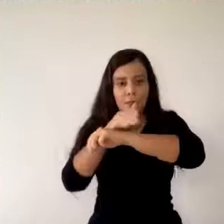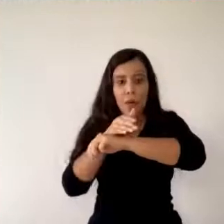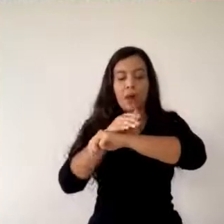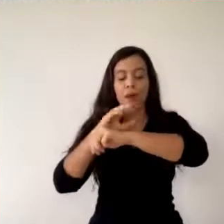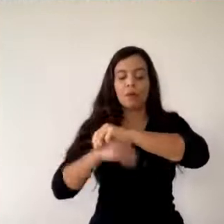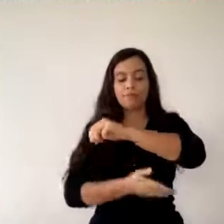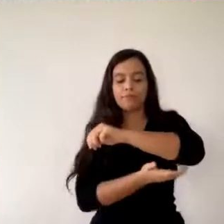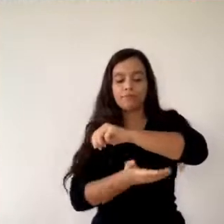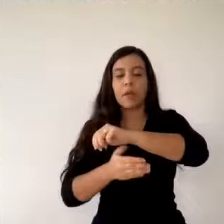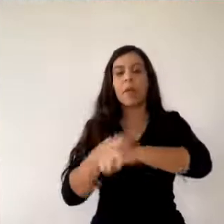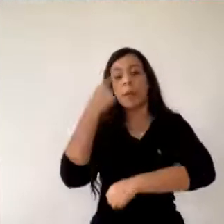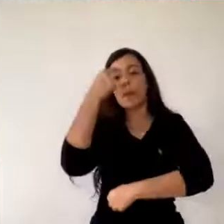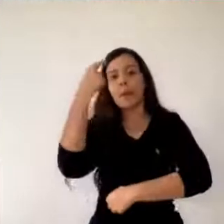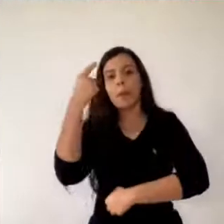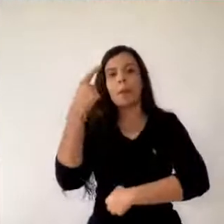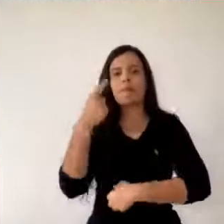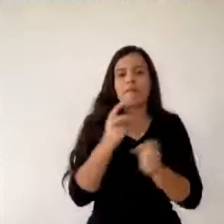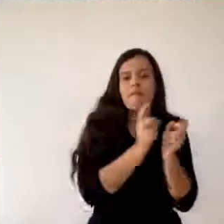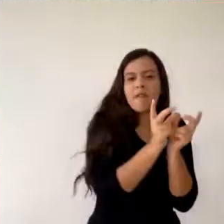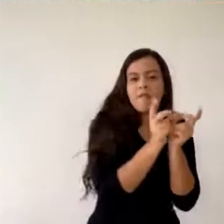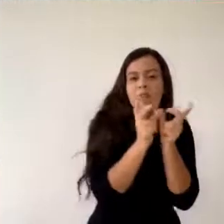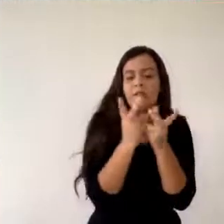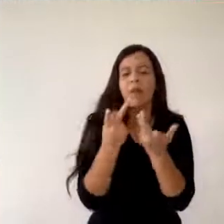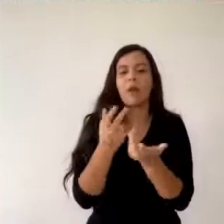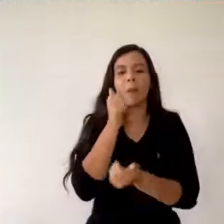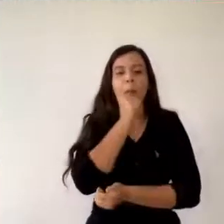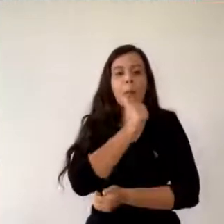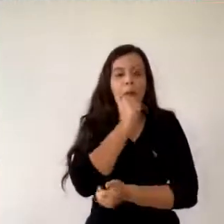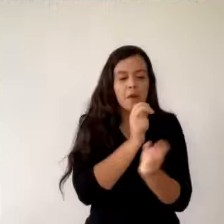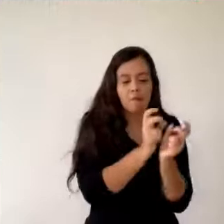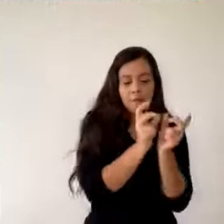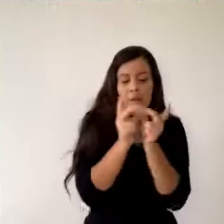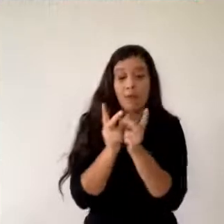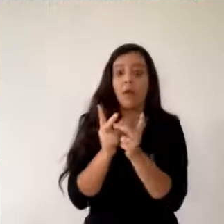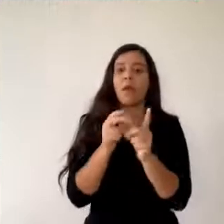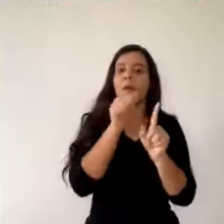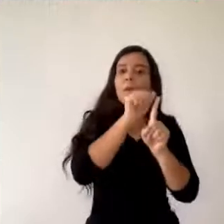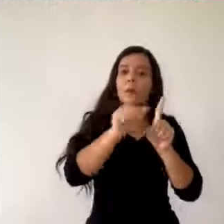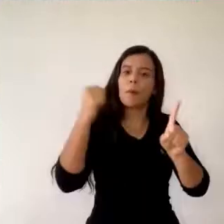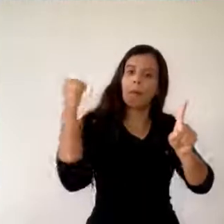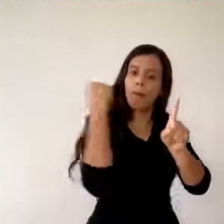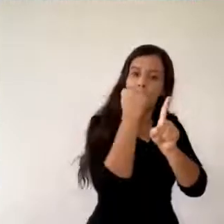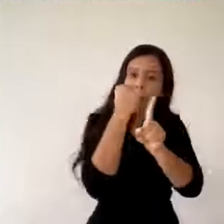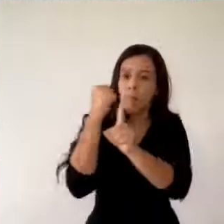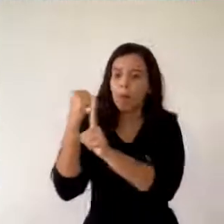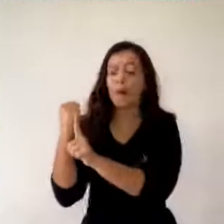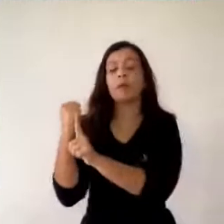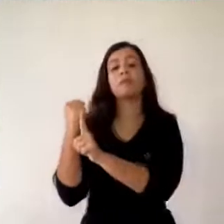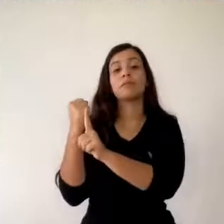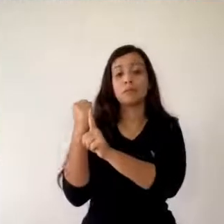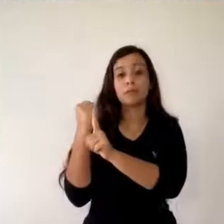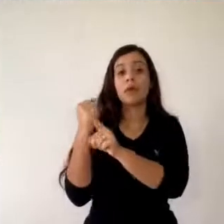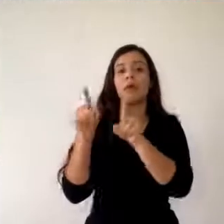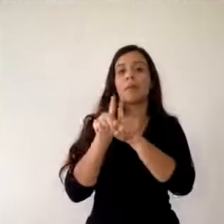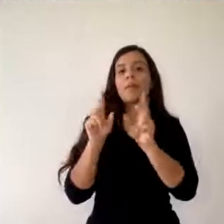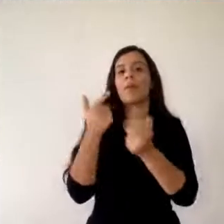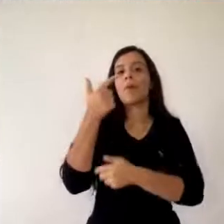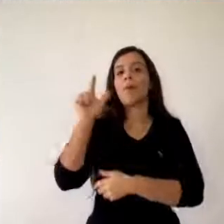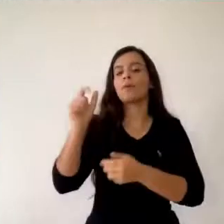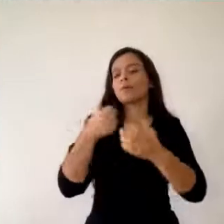and we talk about women's traffic and feminicide and